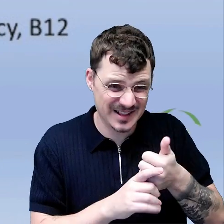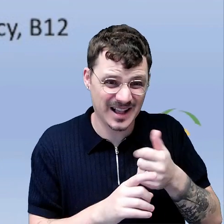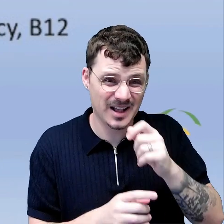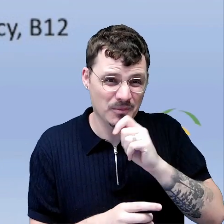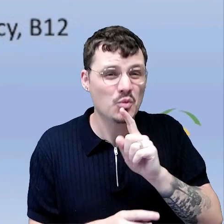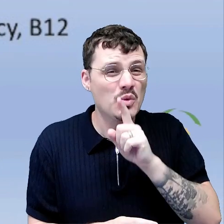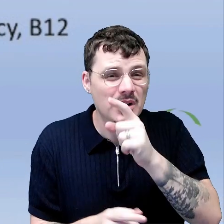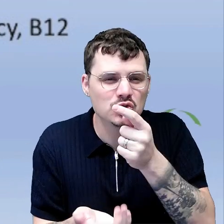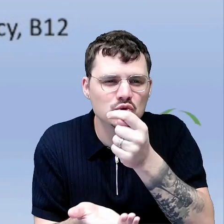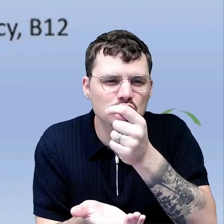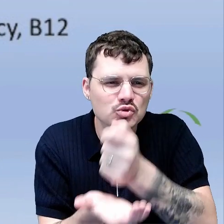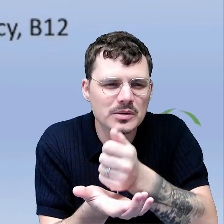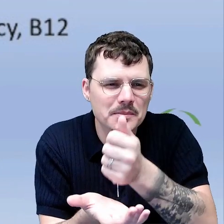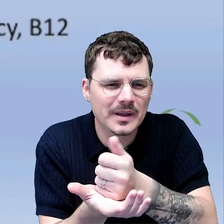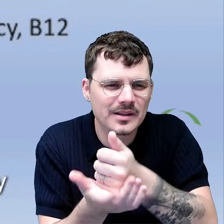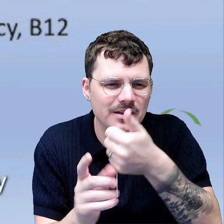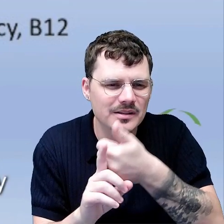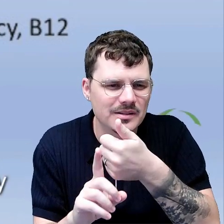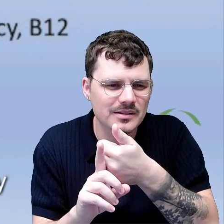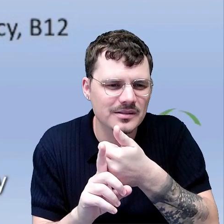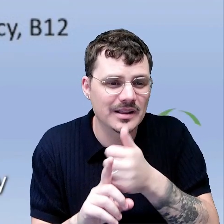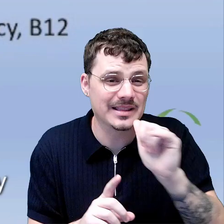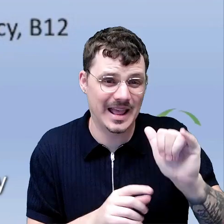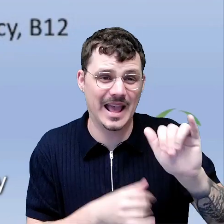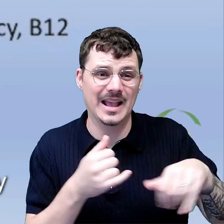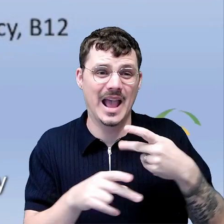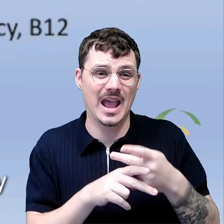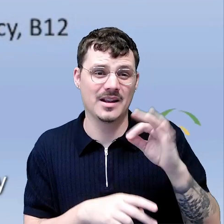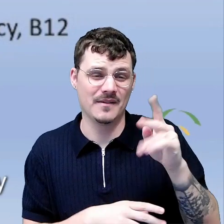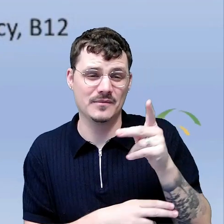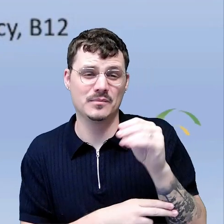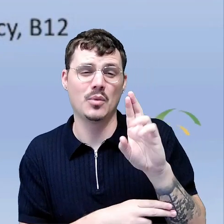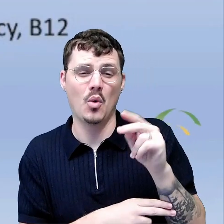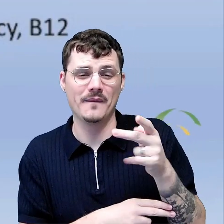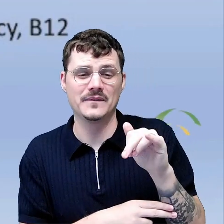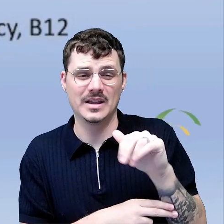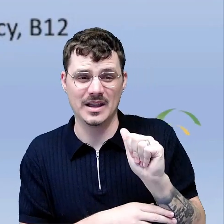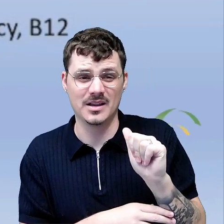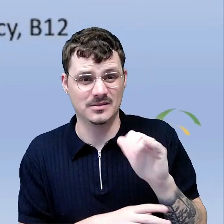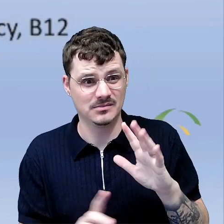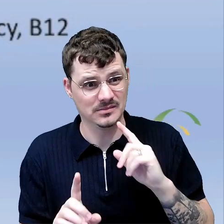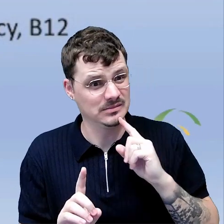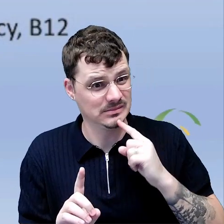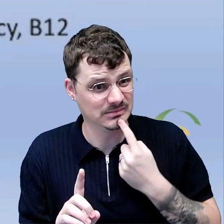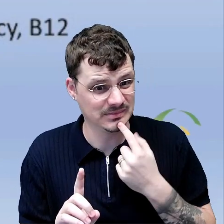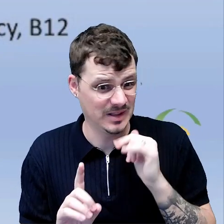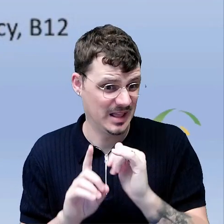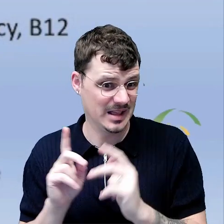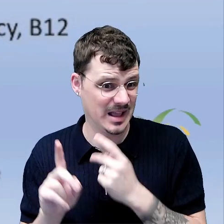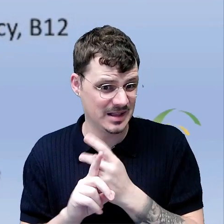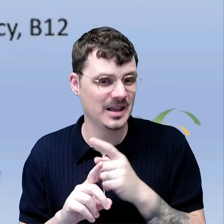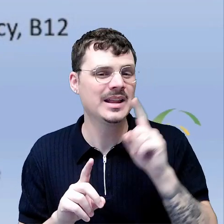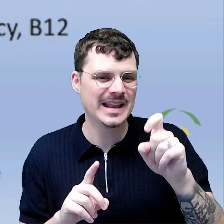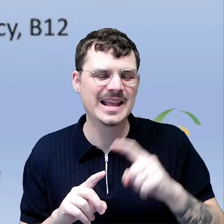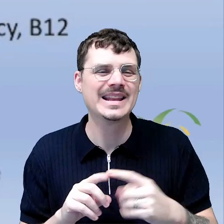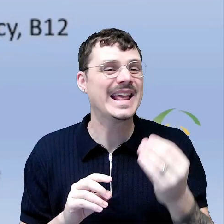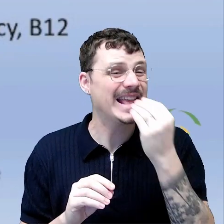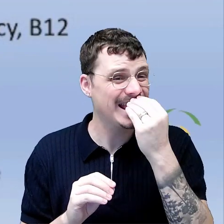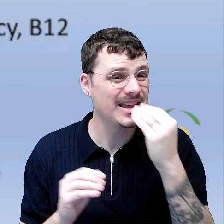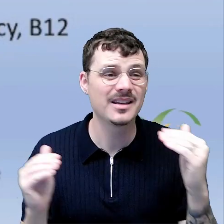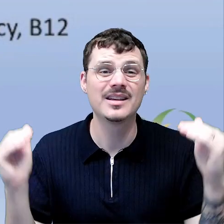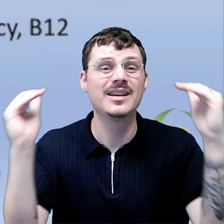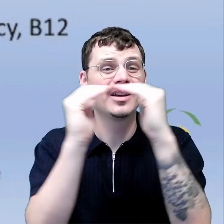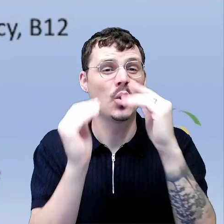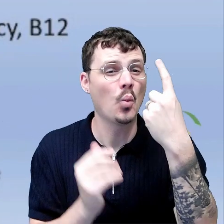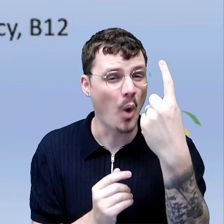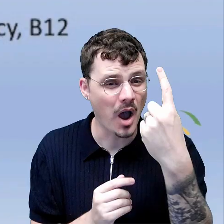And in fact, people with this type of porphyria, and he turns out to have a very severe form of it, need to eat the equivalent